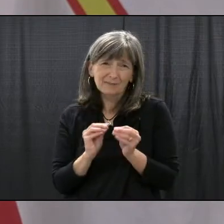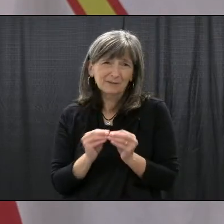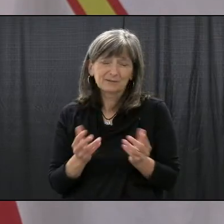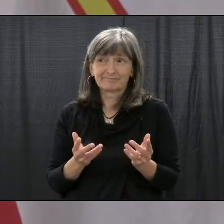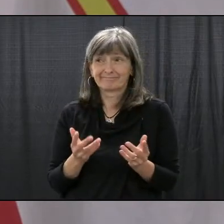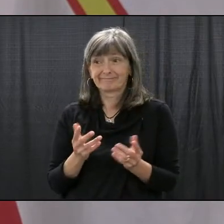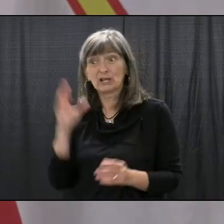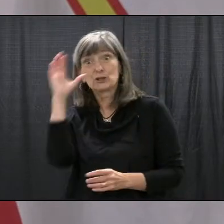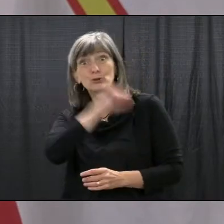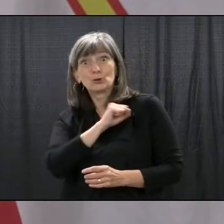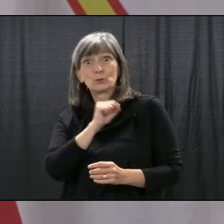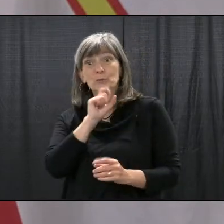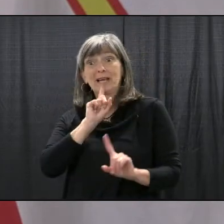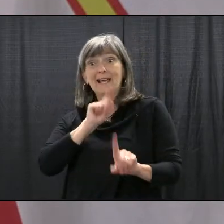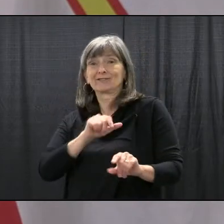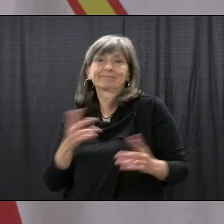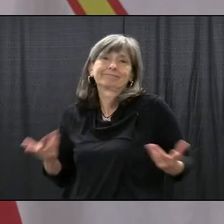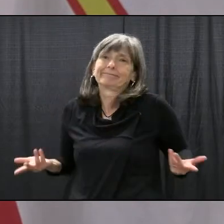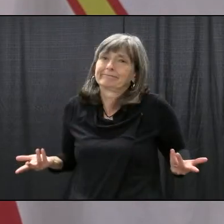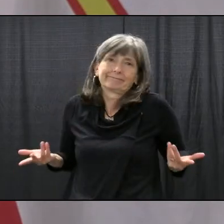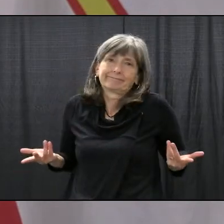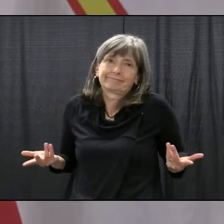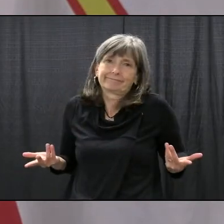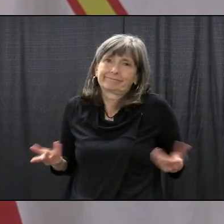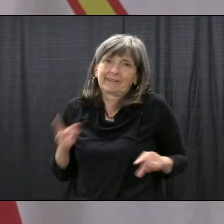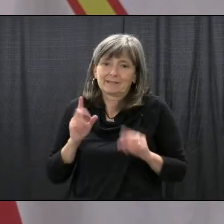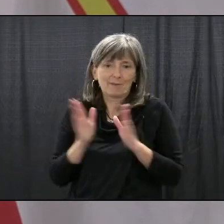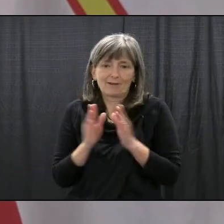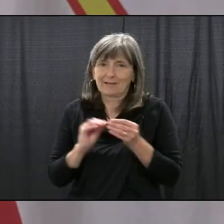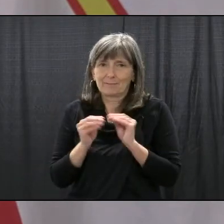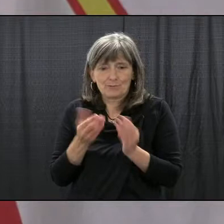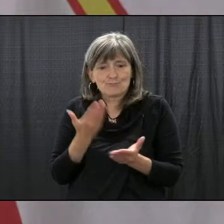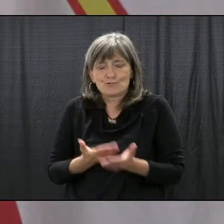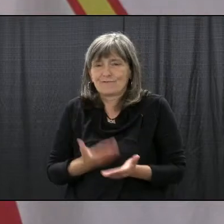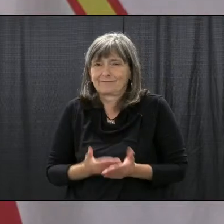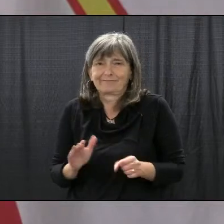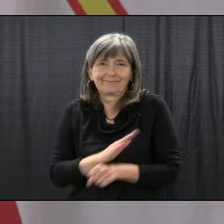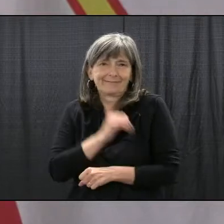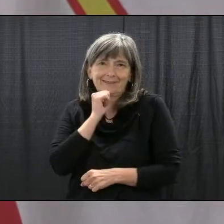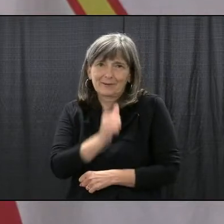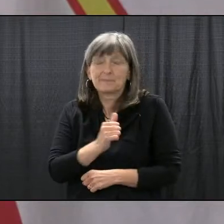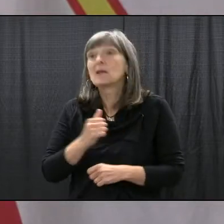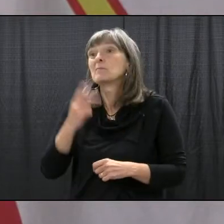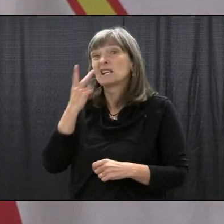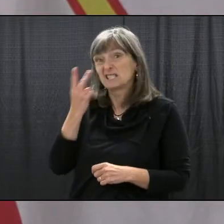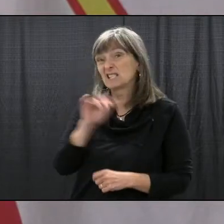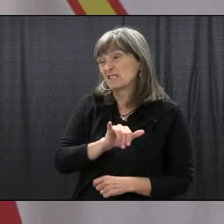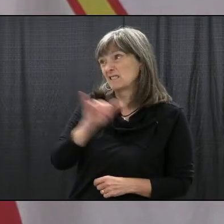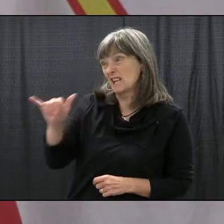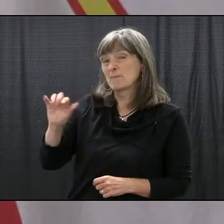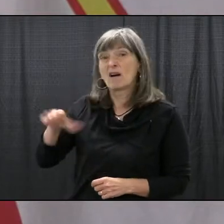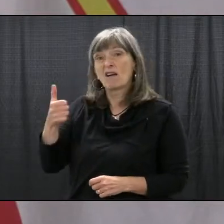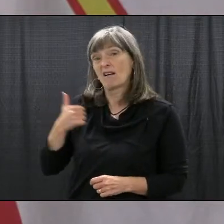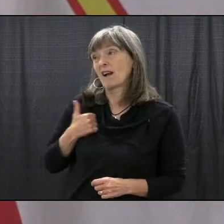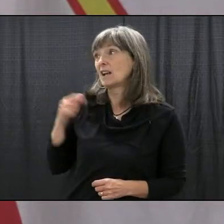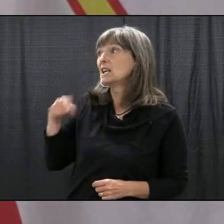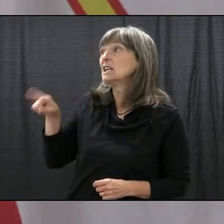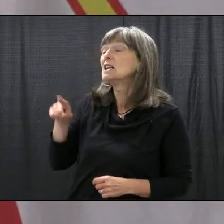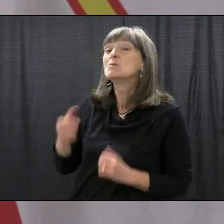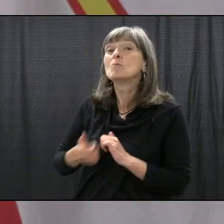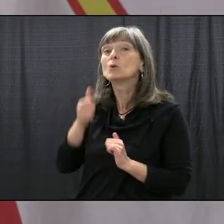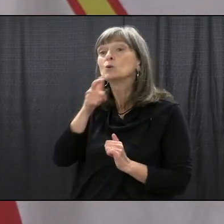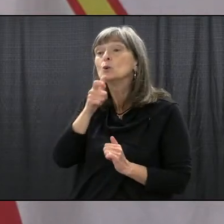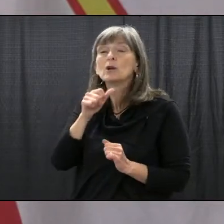numbers, but we certainly are seeing that same trend. I think that it's unvaccinated